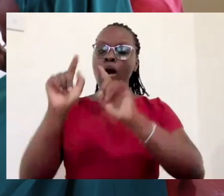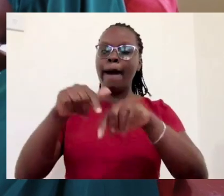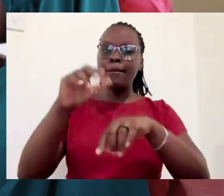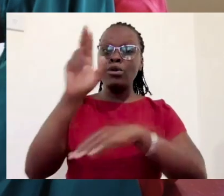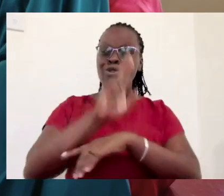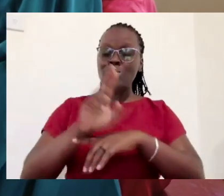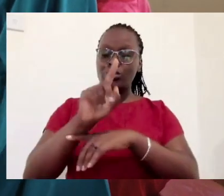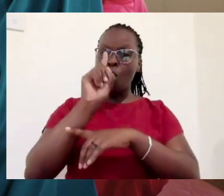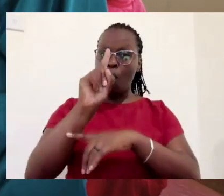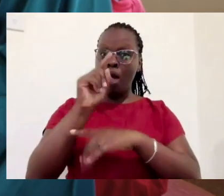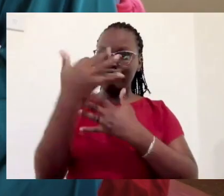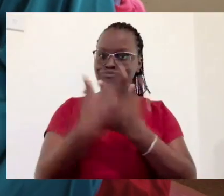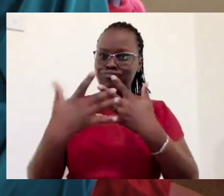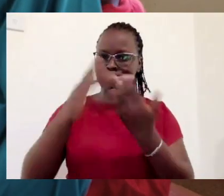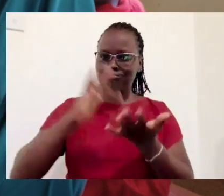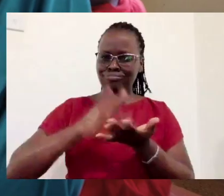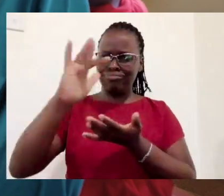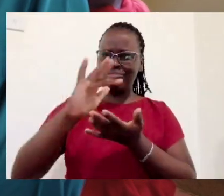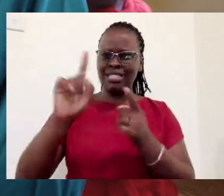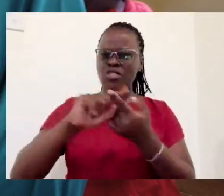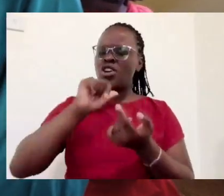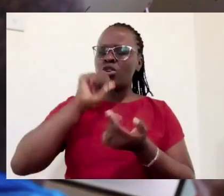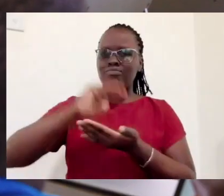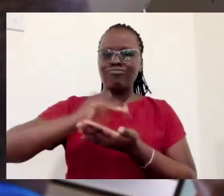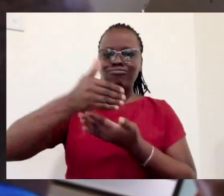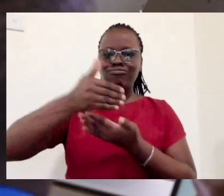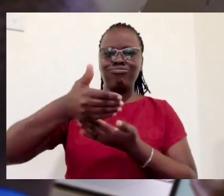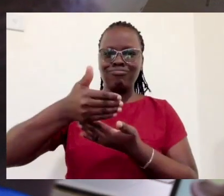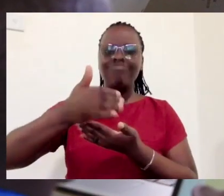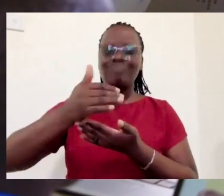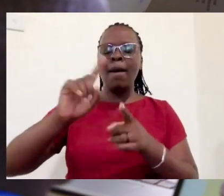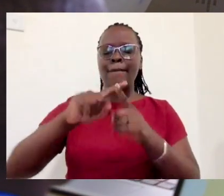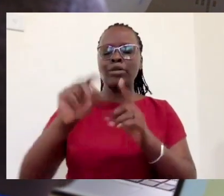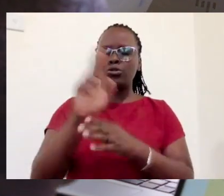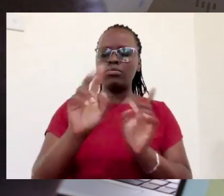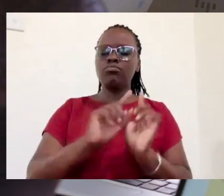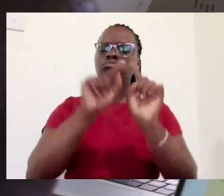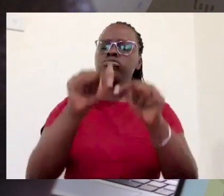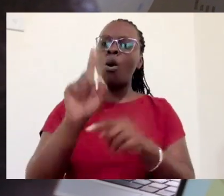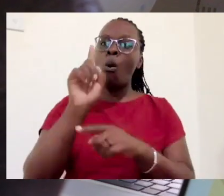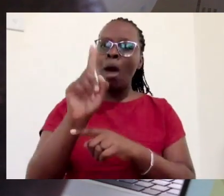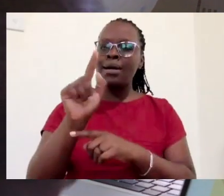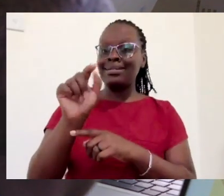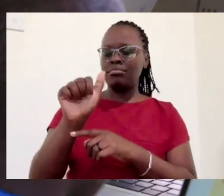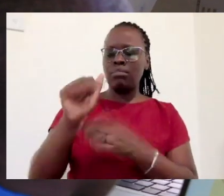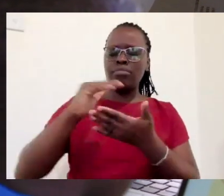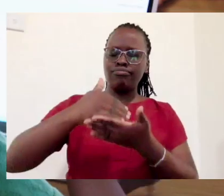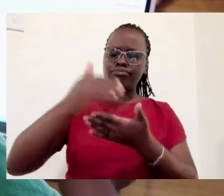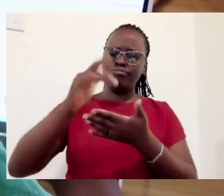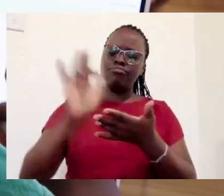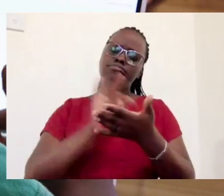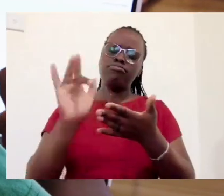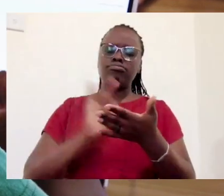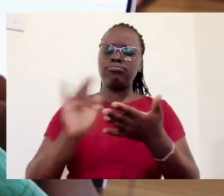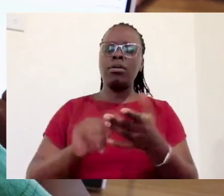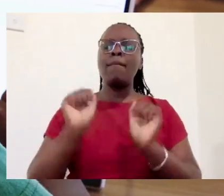to get the books that they need, that they don't need to go to the shelves to get a book for a different subject. So with one tablet, they are